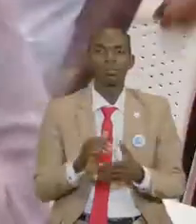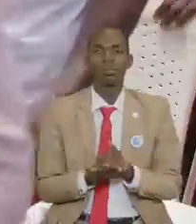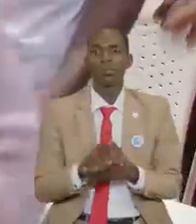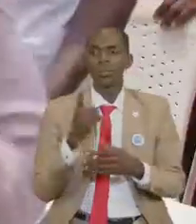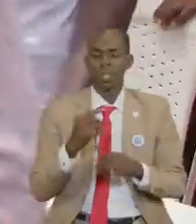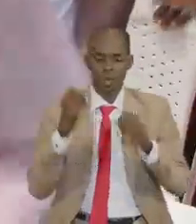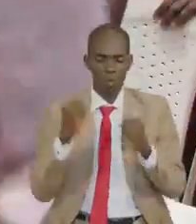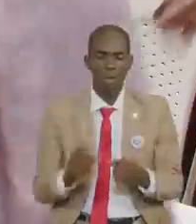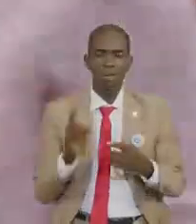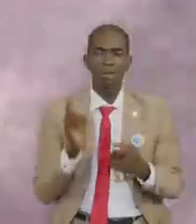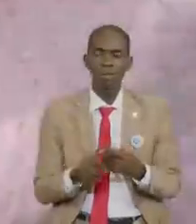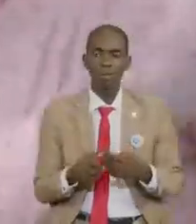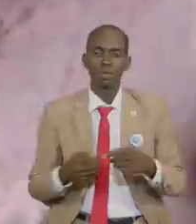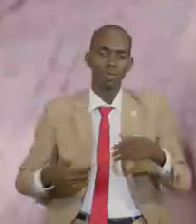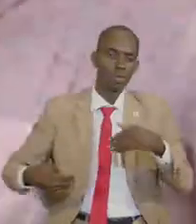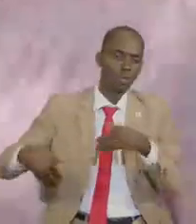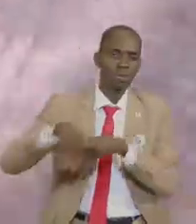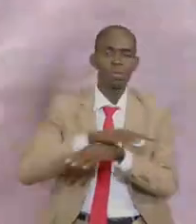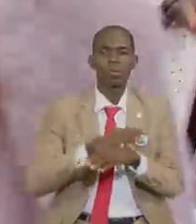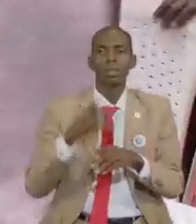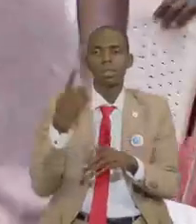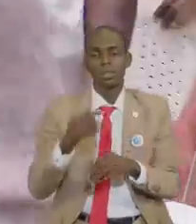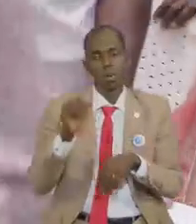to overthrow the works of the devil,